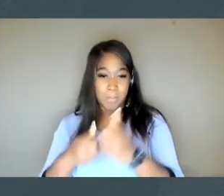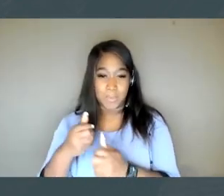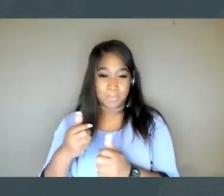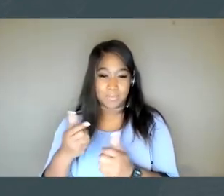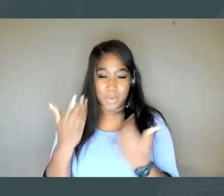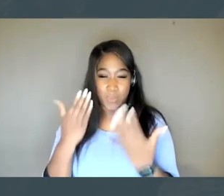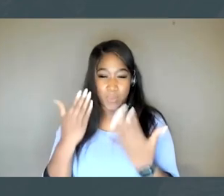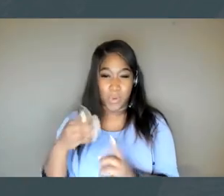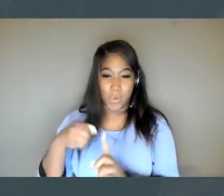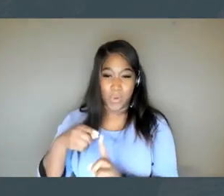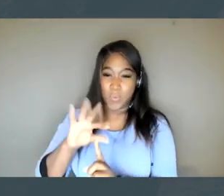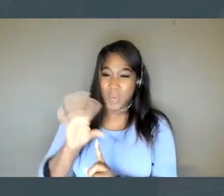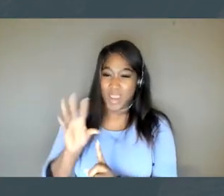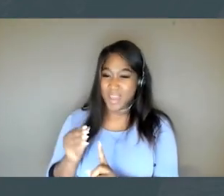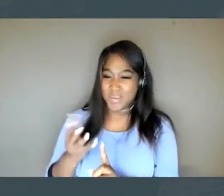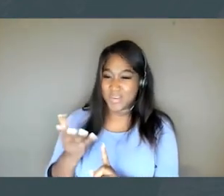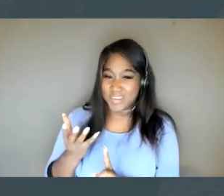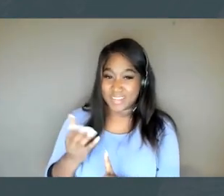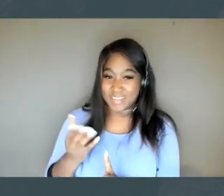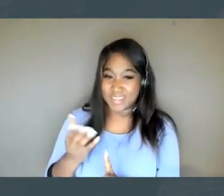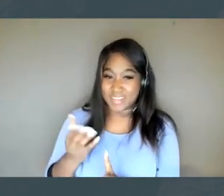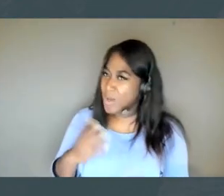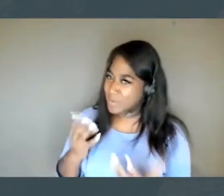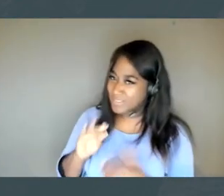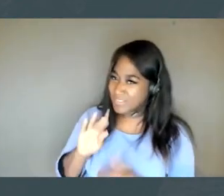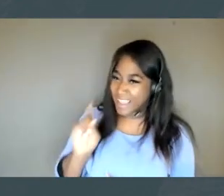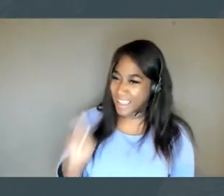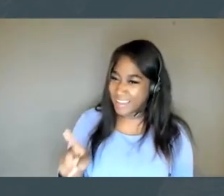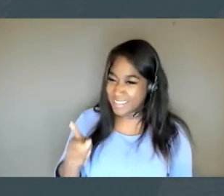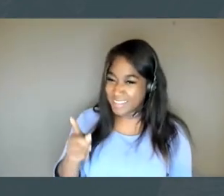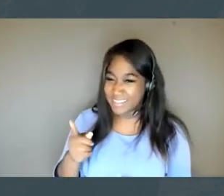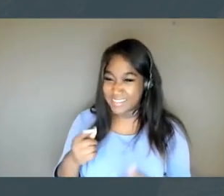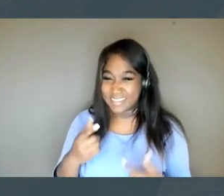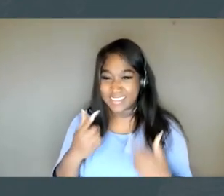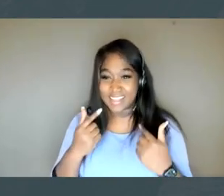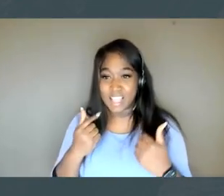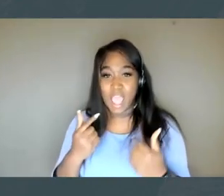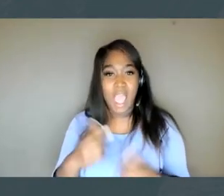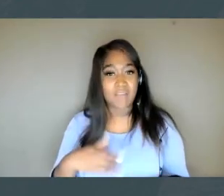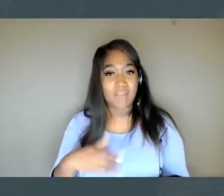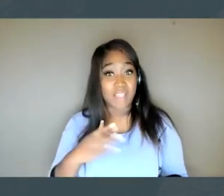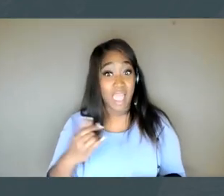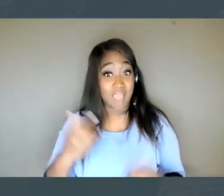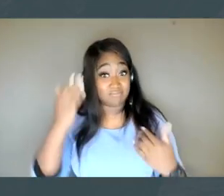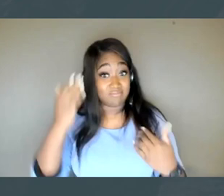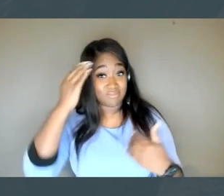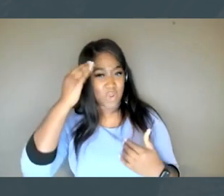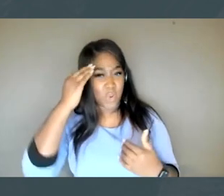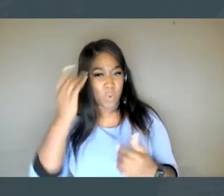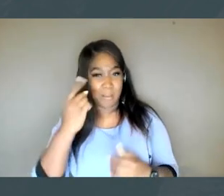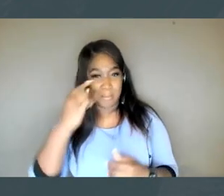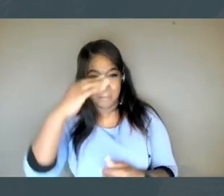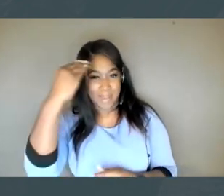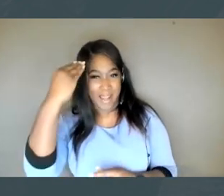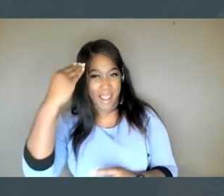you. I was going to say, what is, because I feel like I know what something Black is. Yeah. Because I feel like it has a history and a structure,